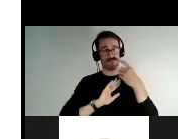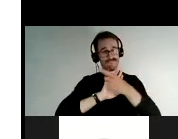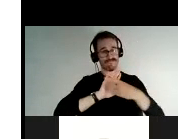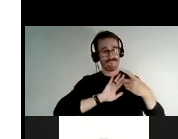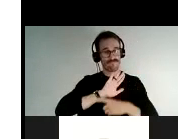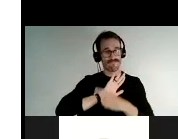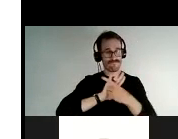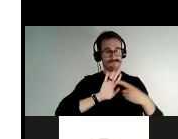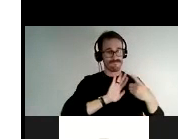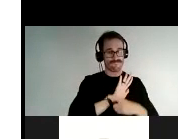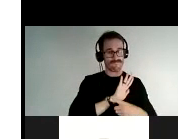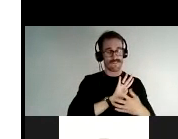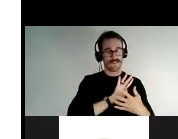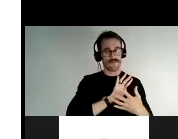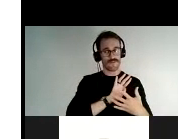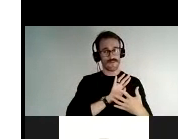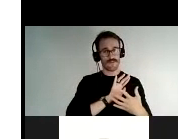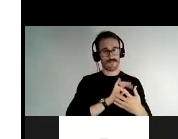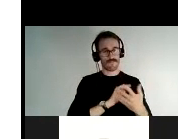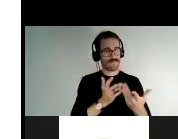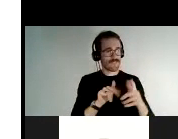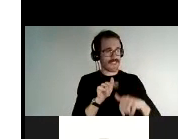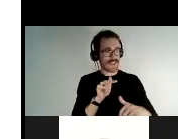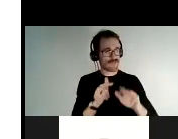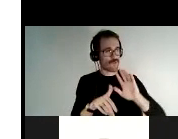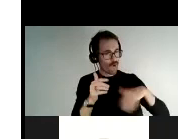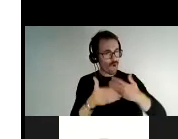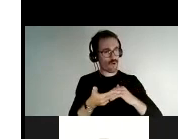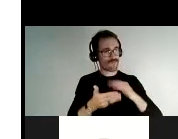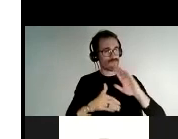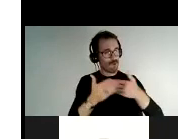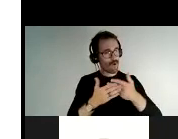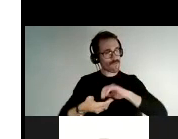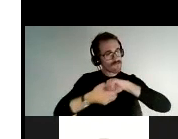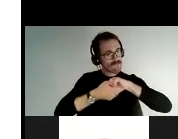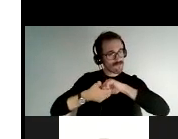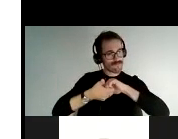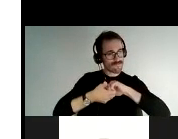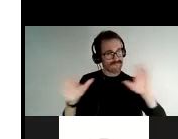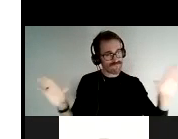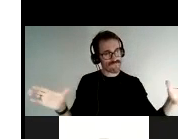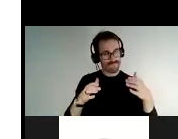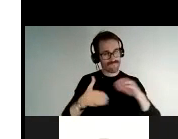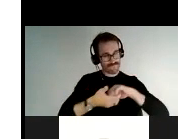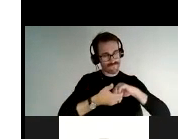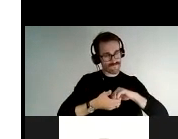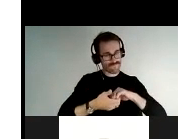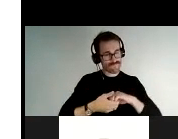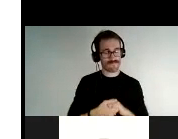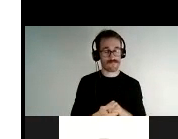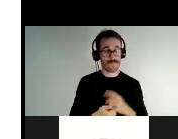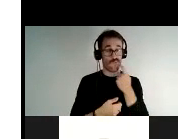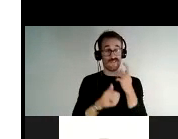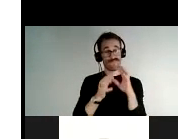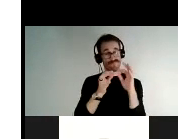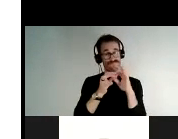come together as as one unit, is a big question. Because as I mentioned with the AIDS example, I